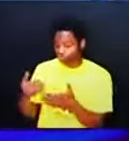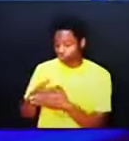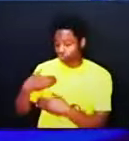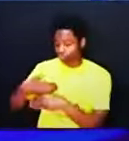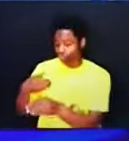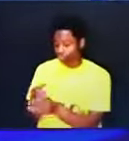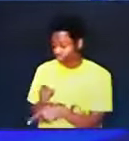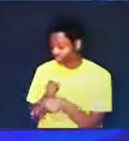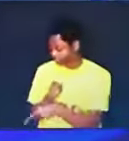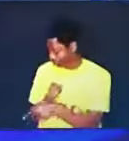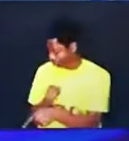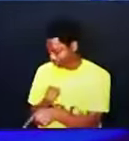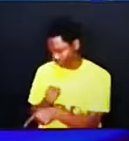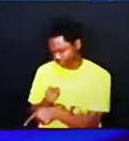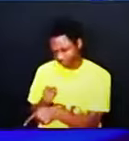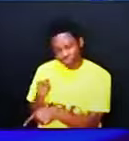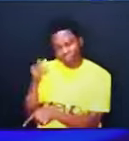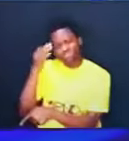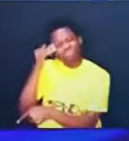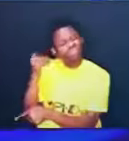works.